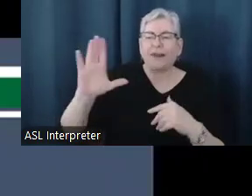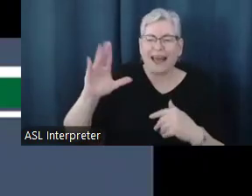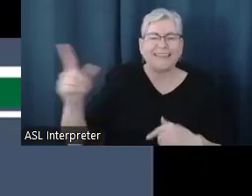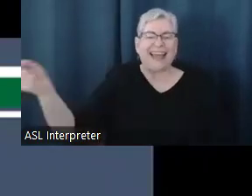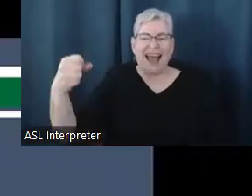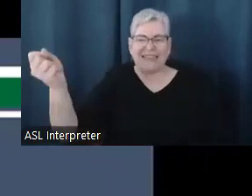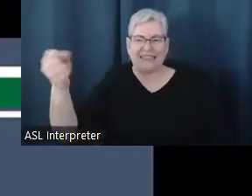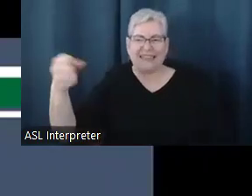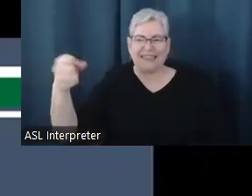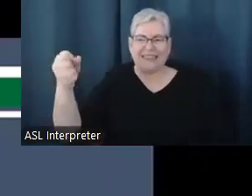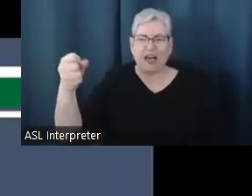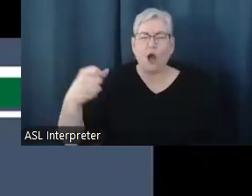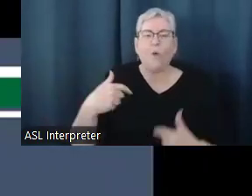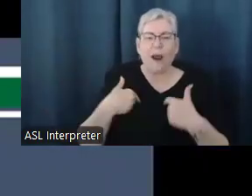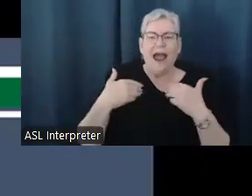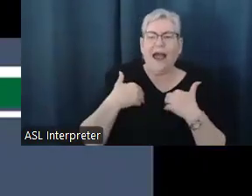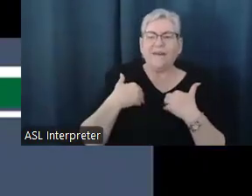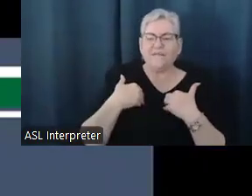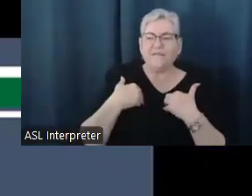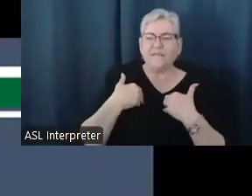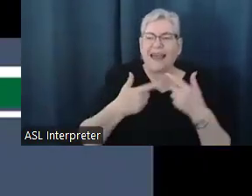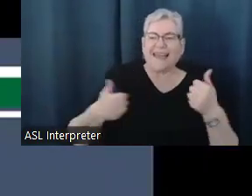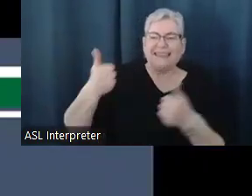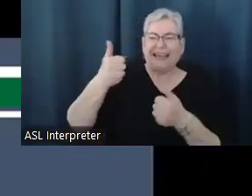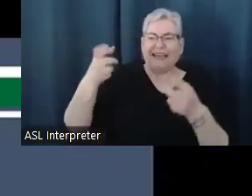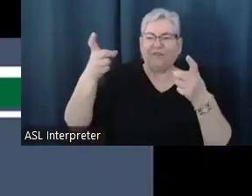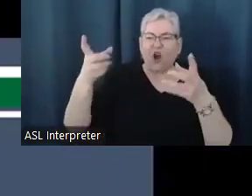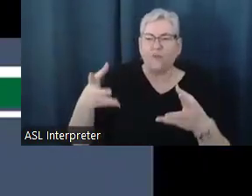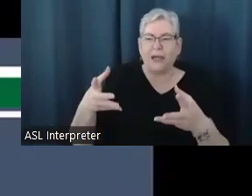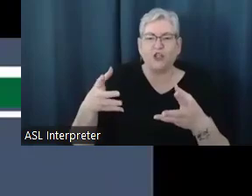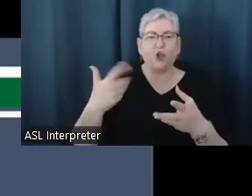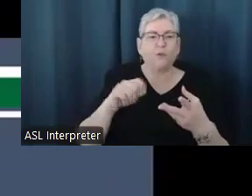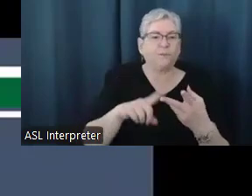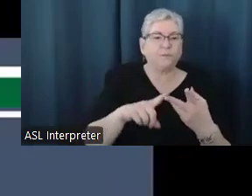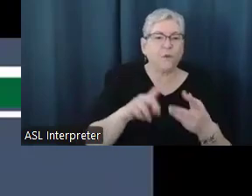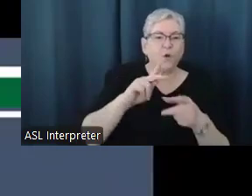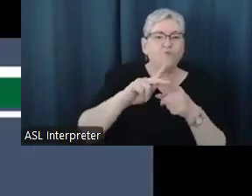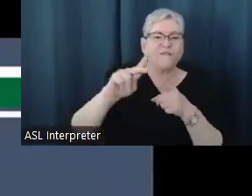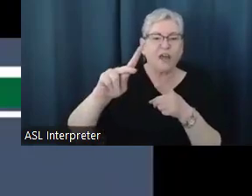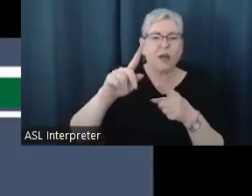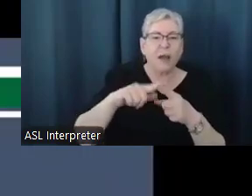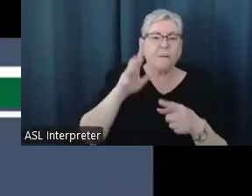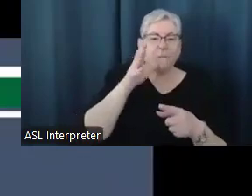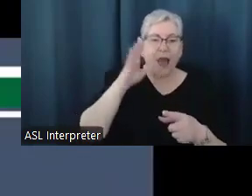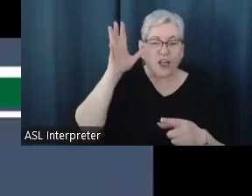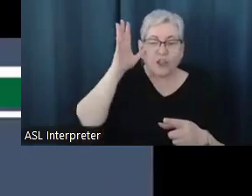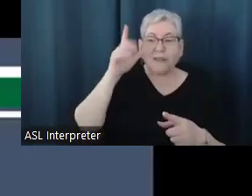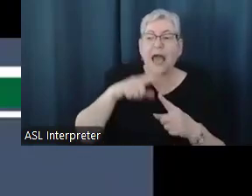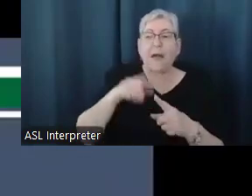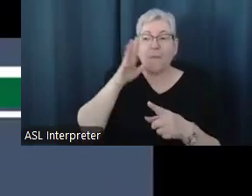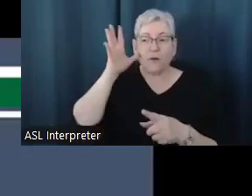have executive directors, we have professionals, parents and professionals.